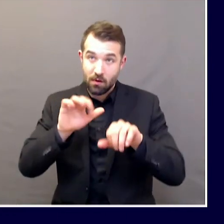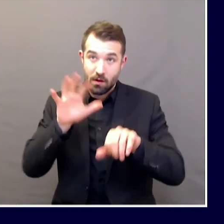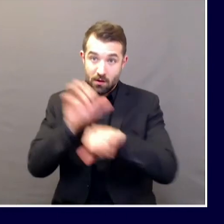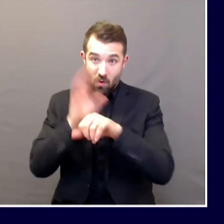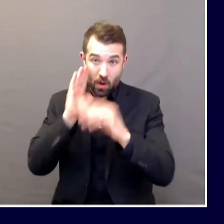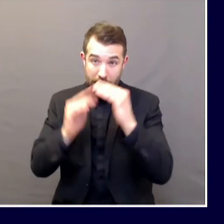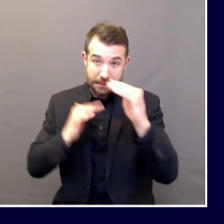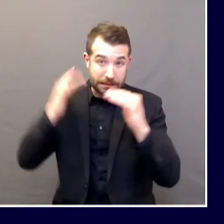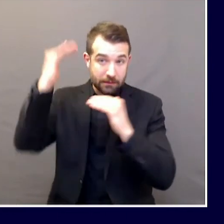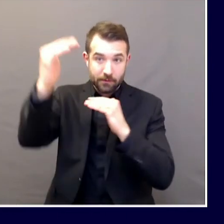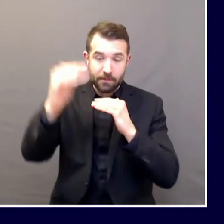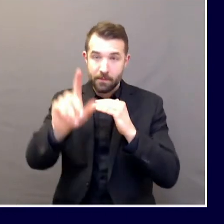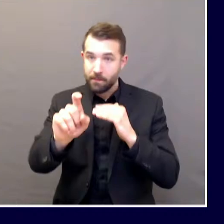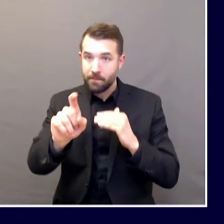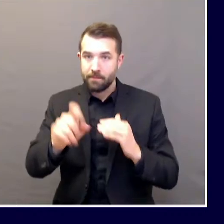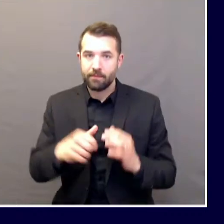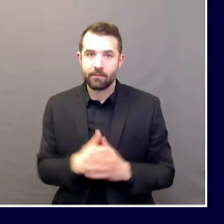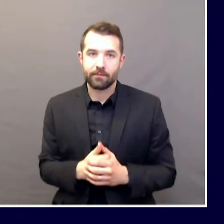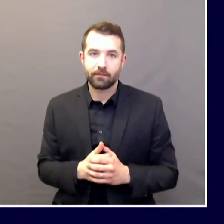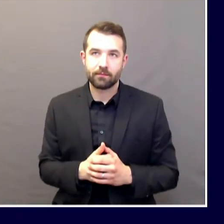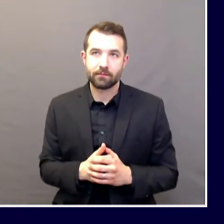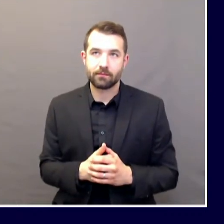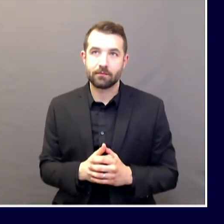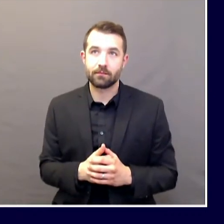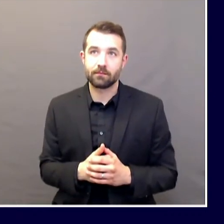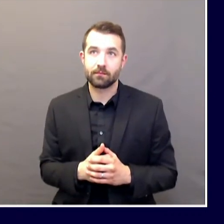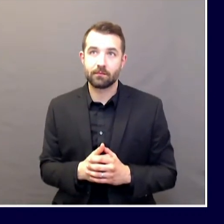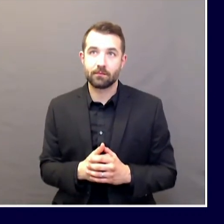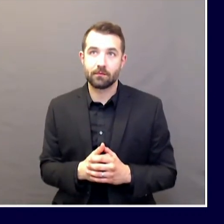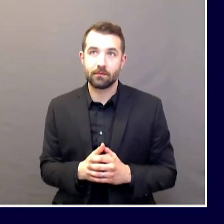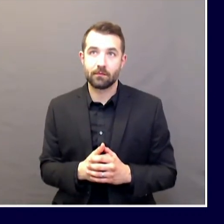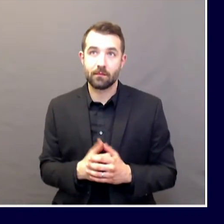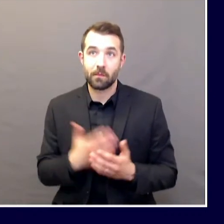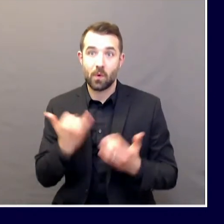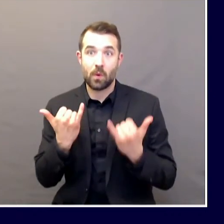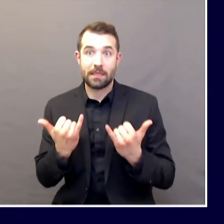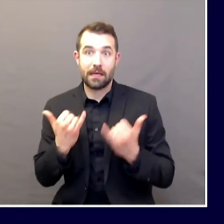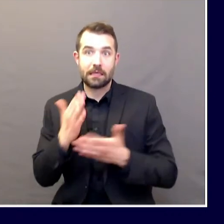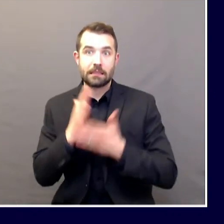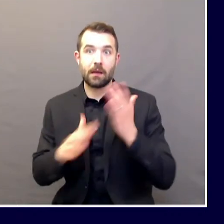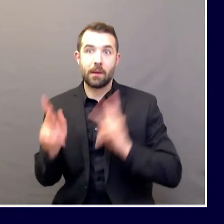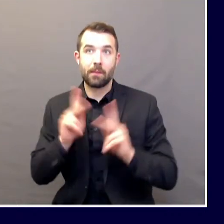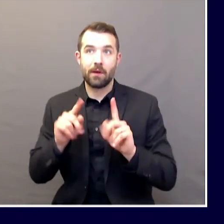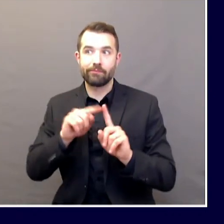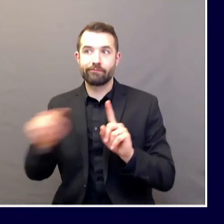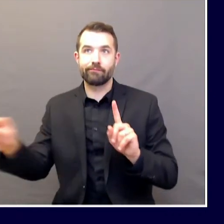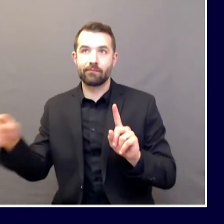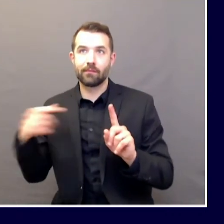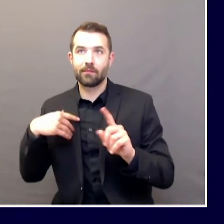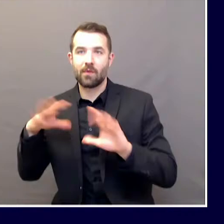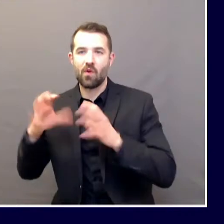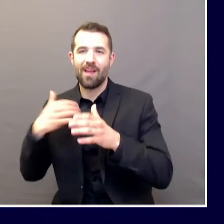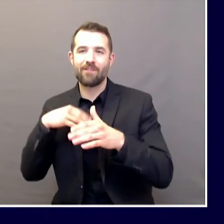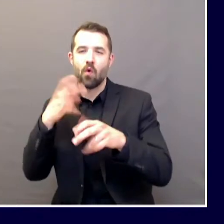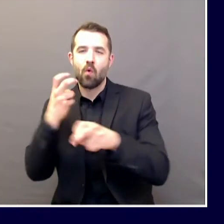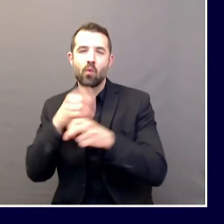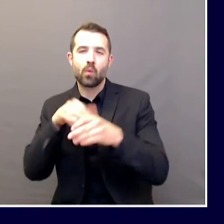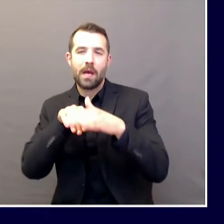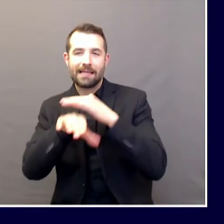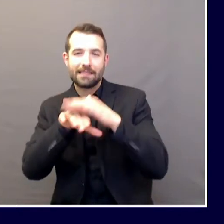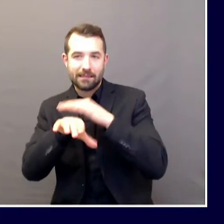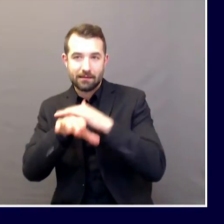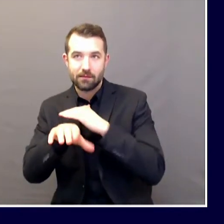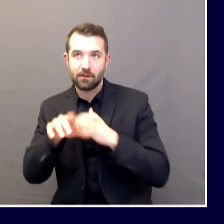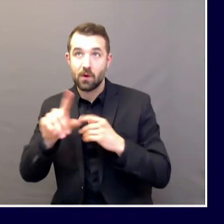of maybe groups that struggle to get access to the healthcare system. And if so, what is the state doing to avoid that type